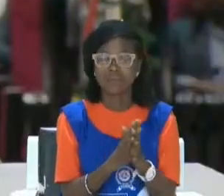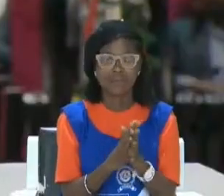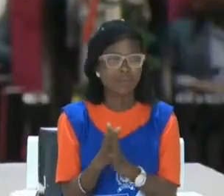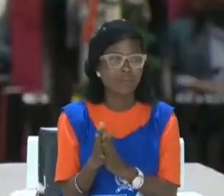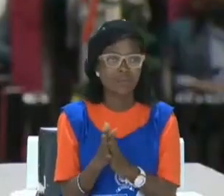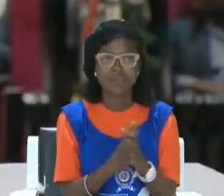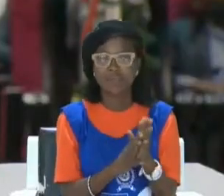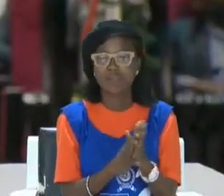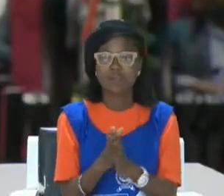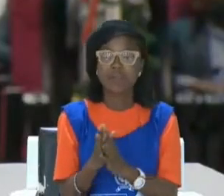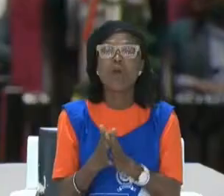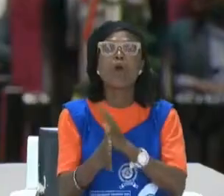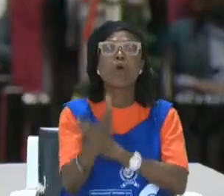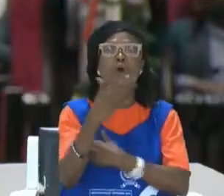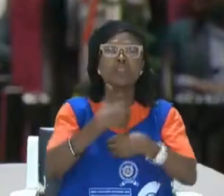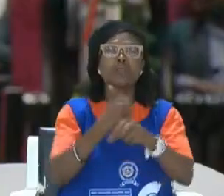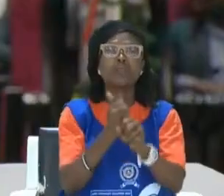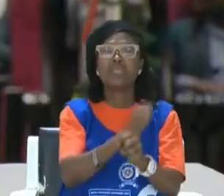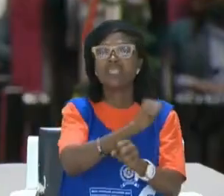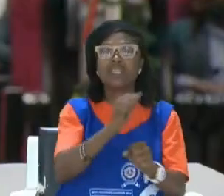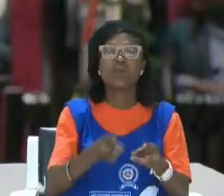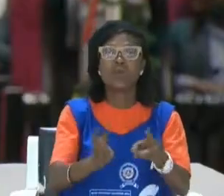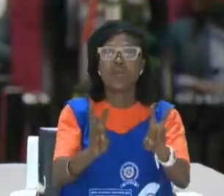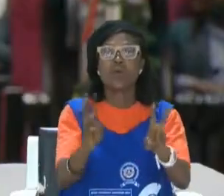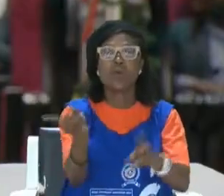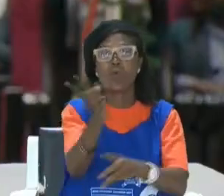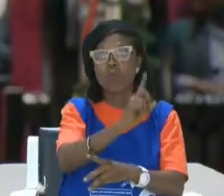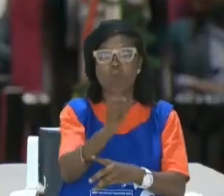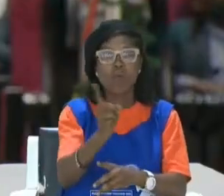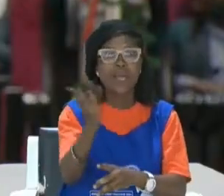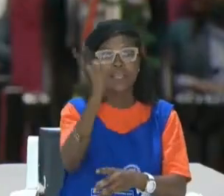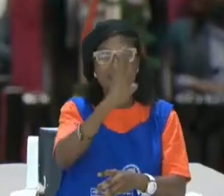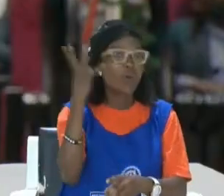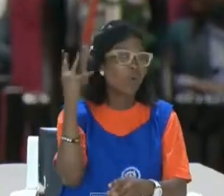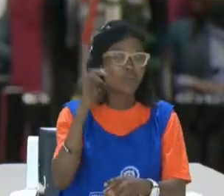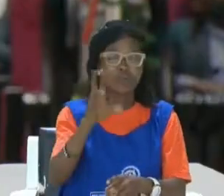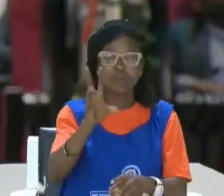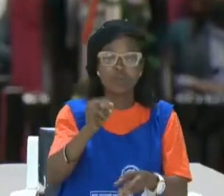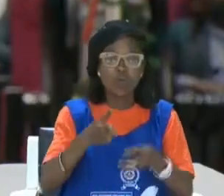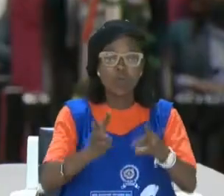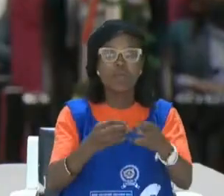God made a way where there was no way before.